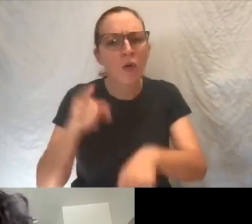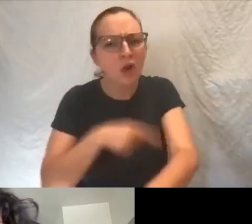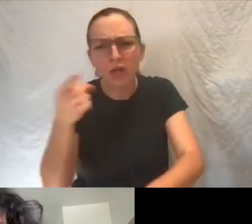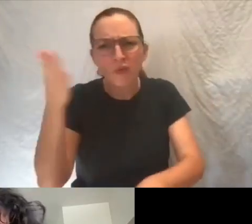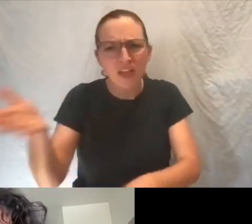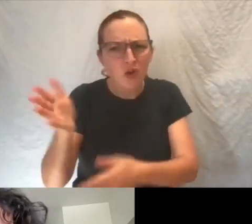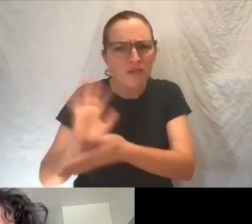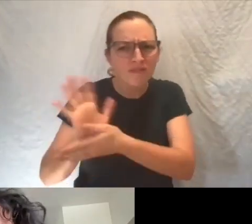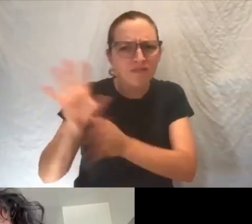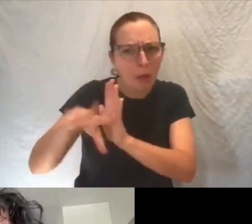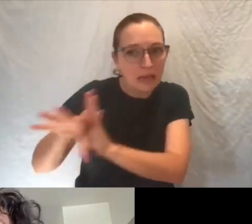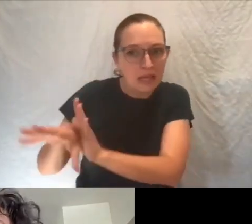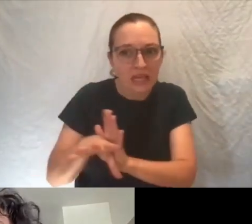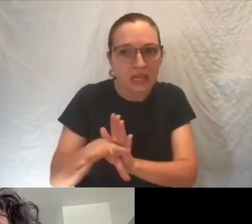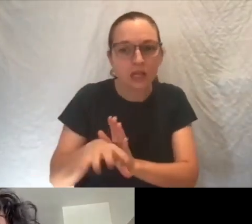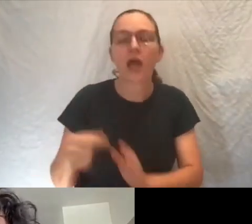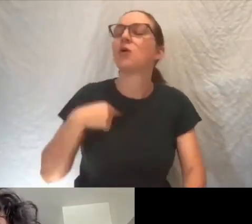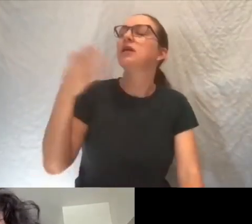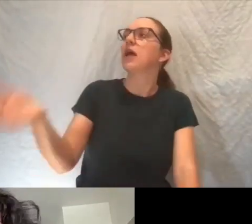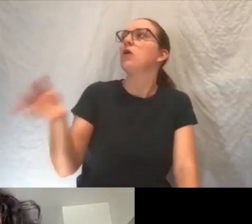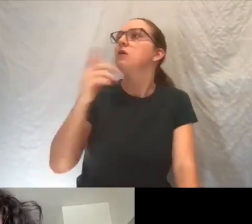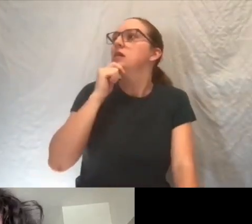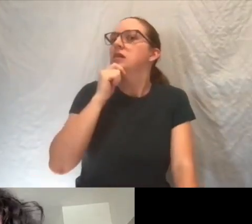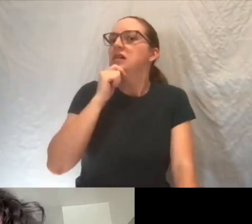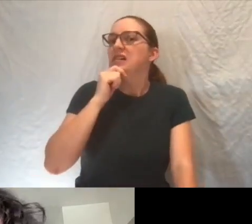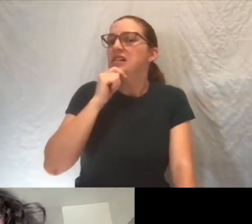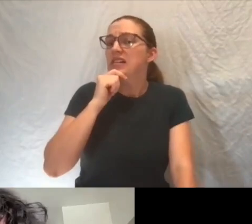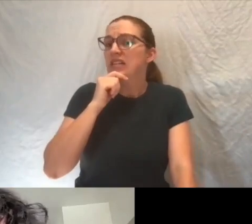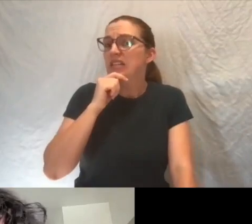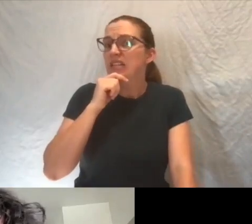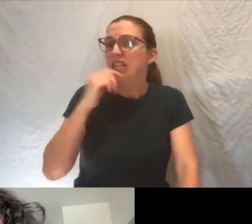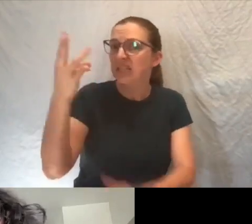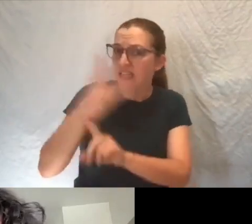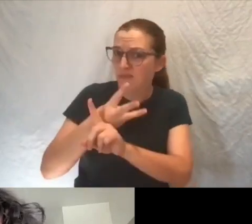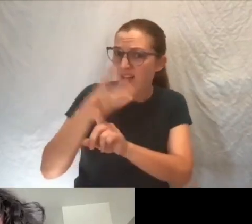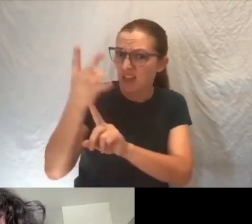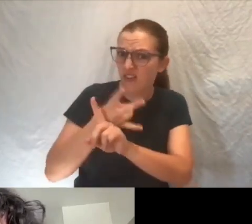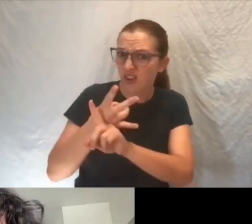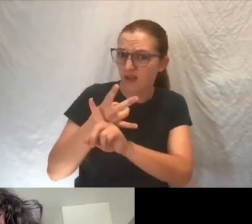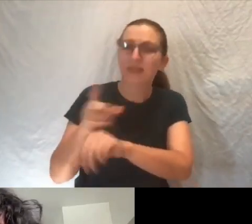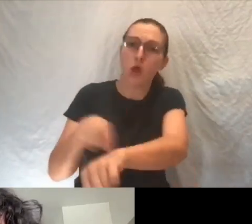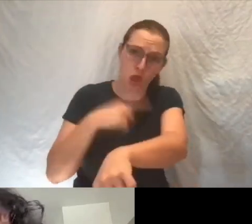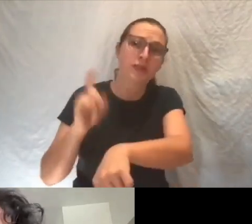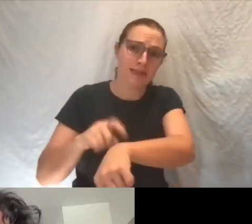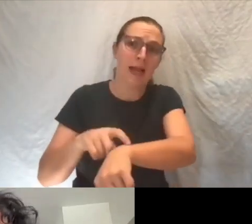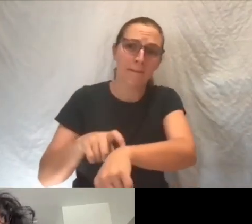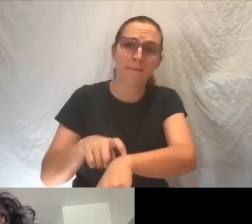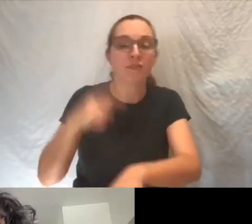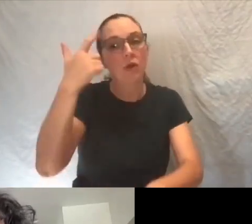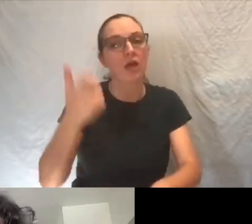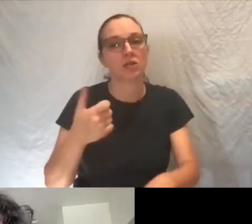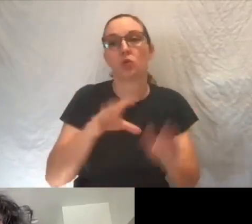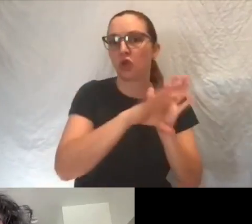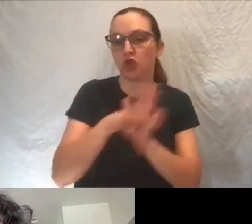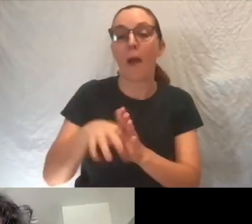filming? I was there 6, 7 months, so quite a while because we actually shot